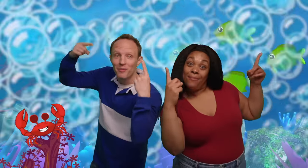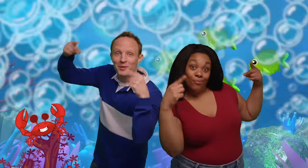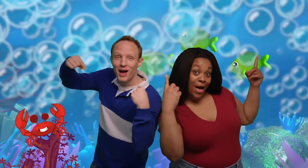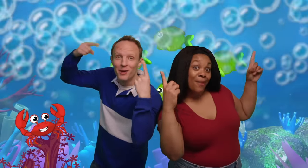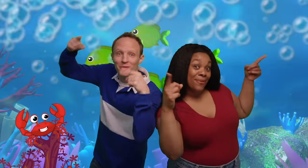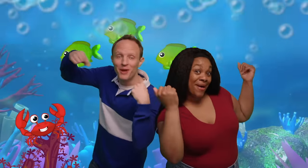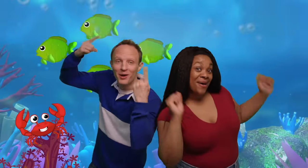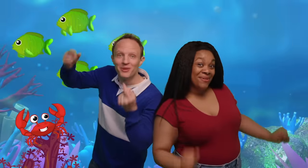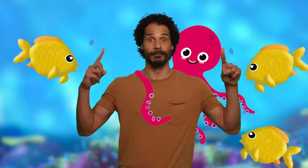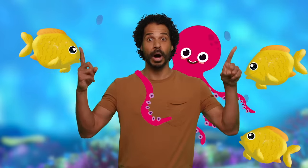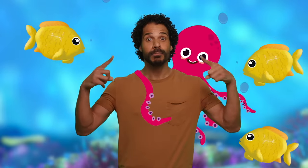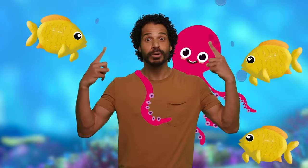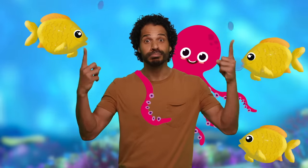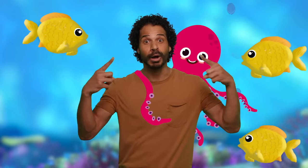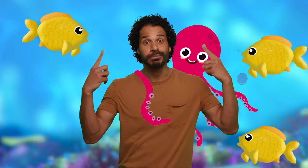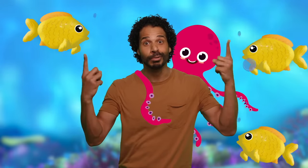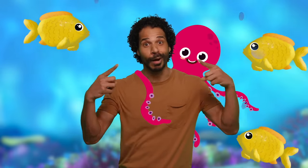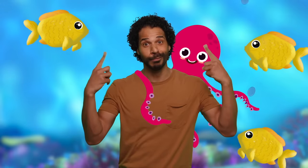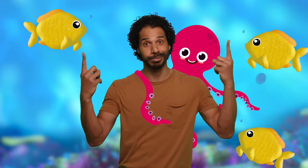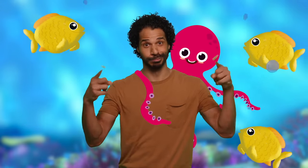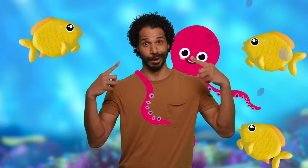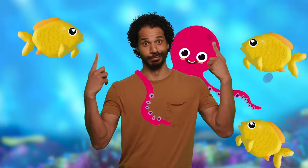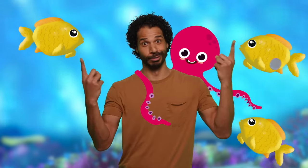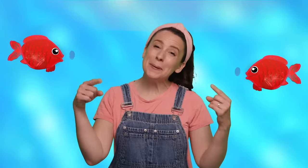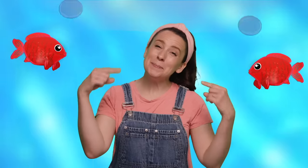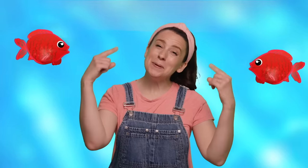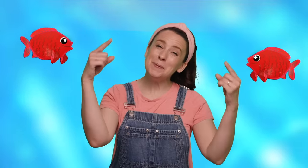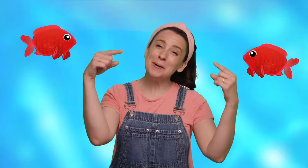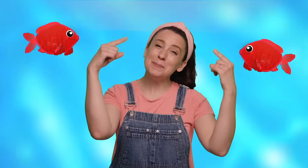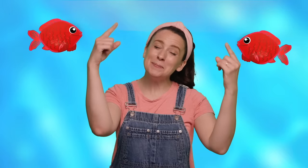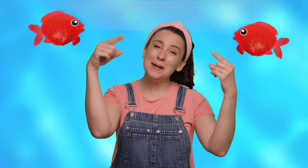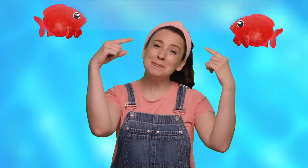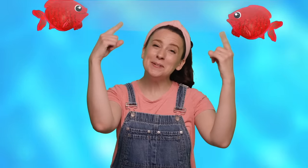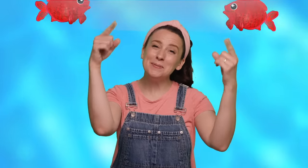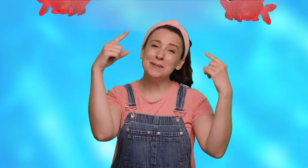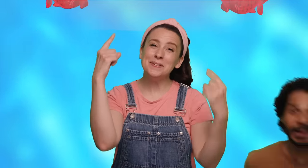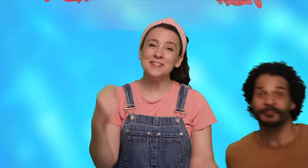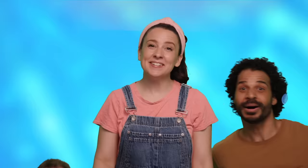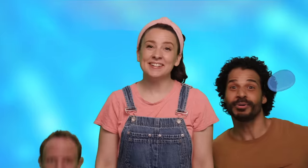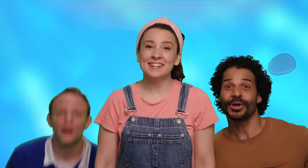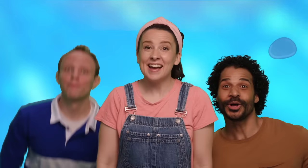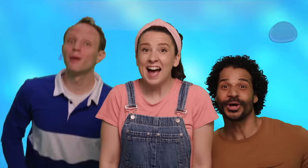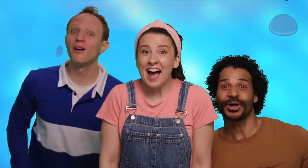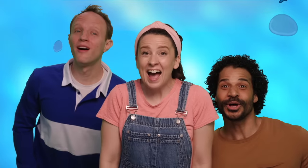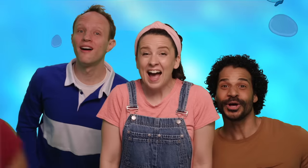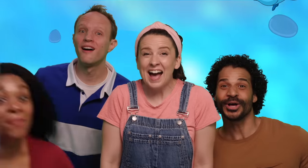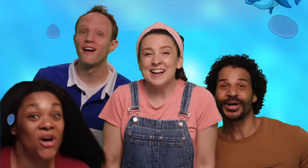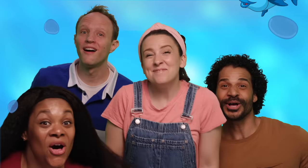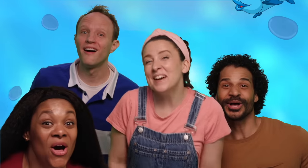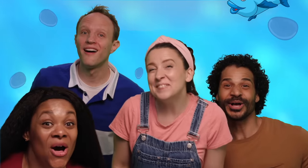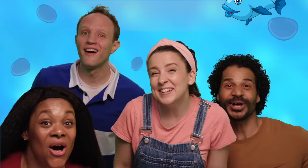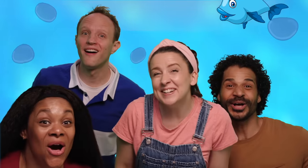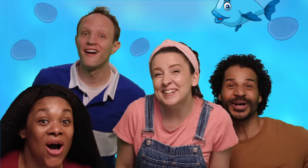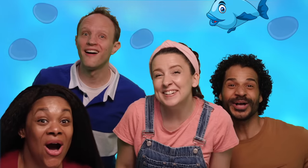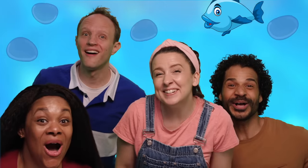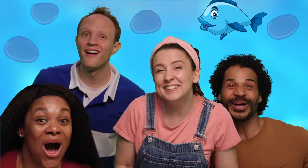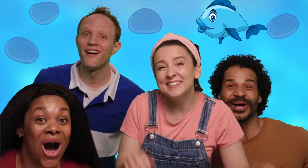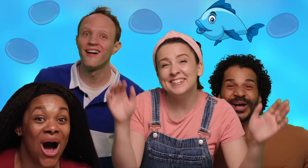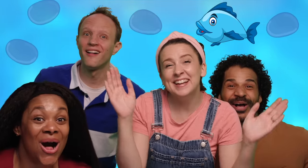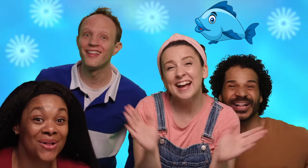Bubble, bubble, bubble, bubble. Bubble, bubble, bubble, bubble. Bubble, bubble, bubble, bubble. Bubble, bubble, bubble.